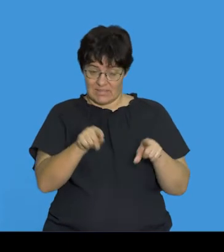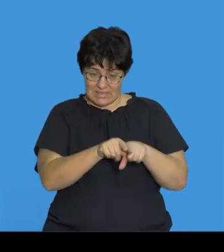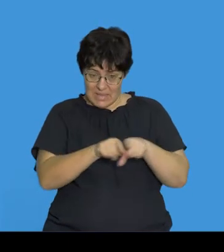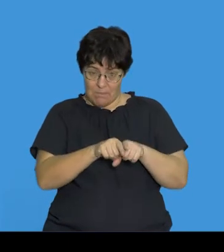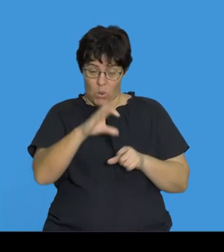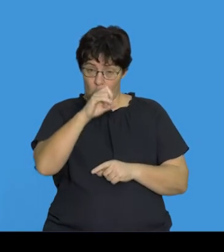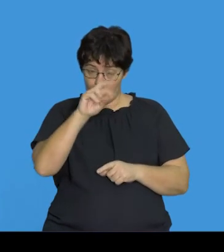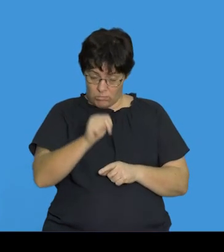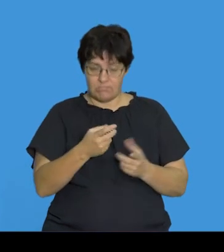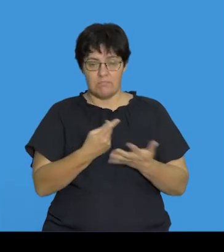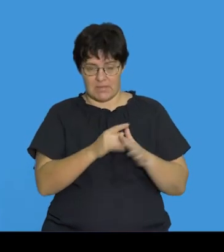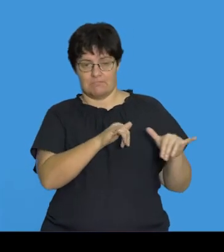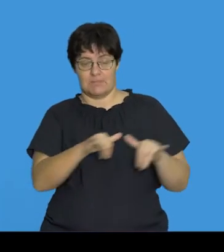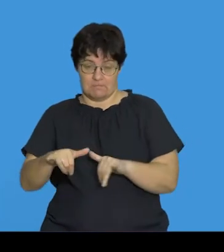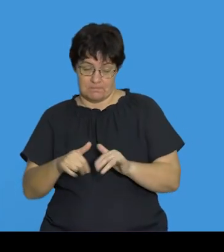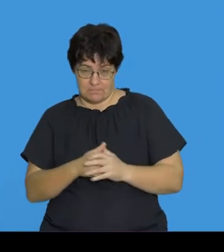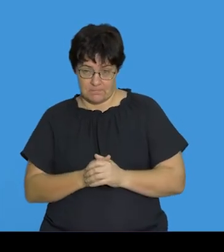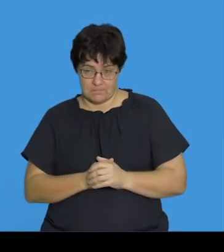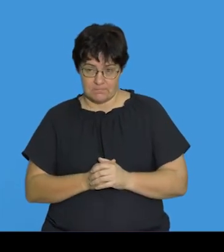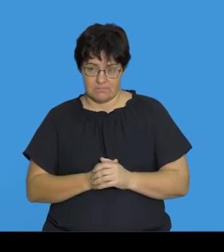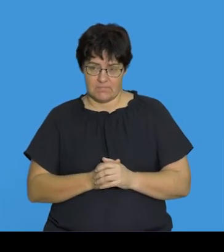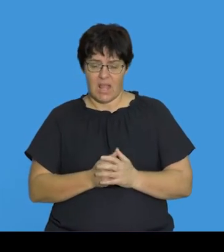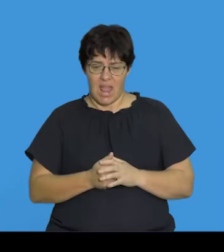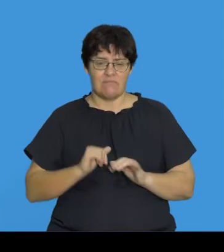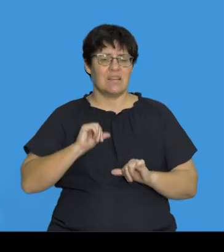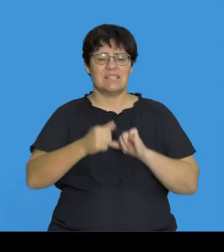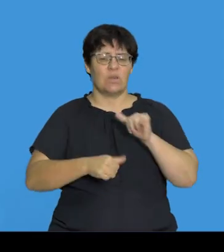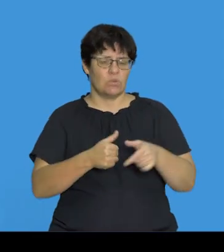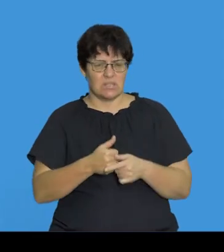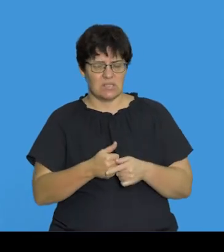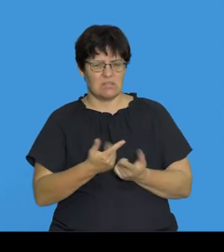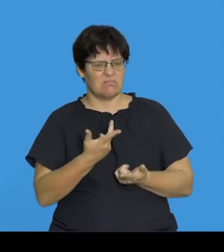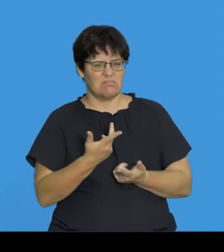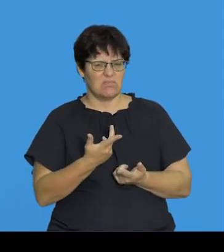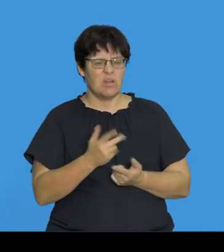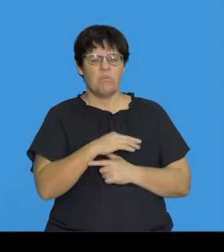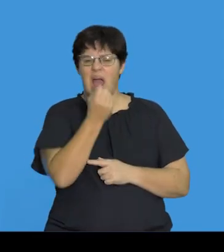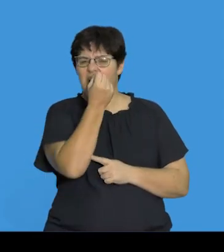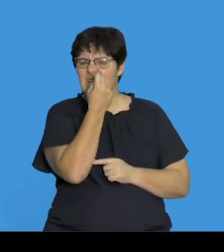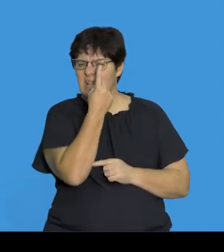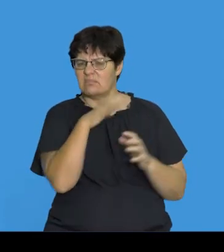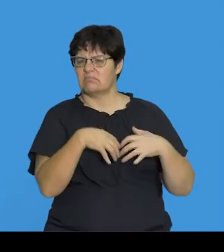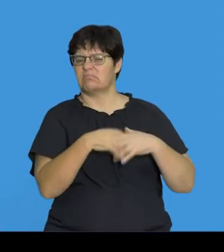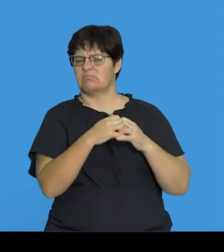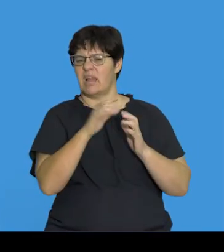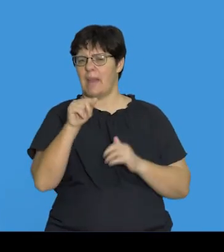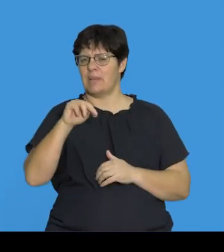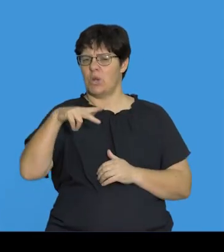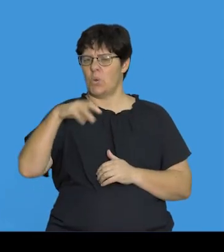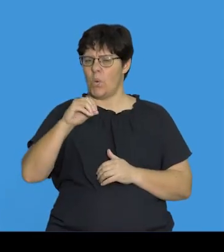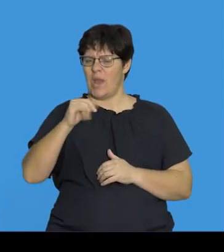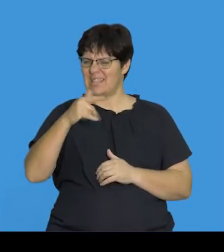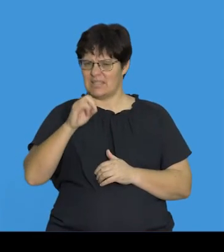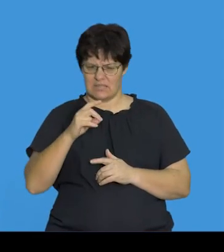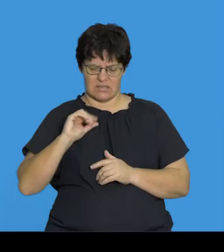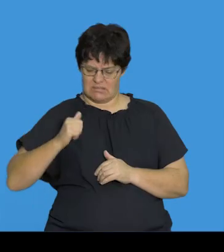codon. So if we unpack this sequence, let's try and understand how do we get the amino acid sequence